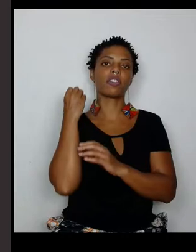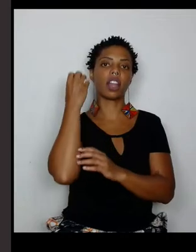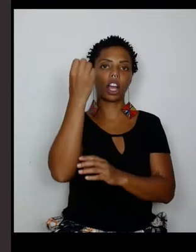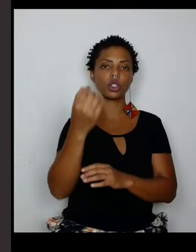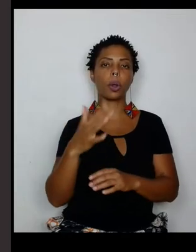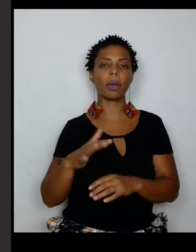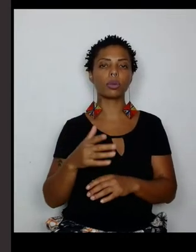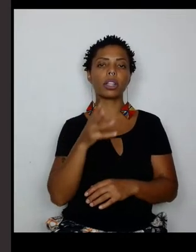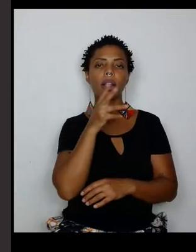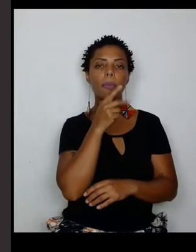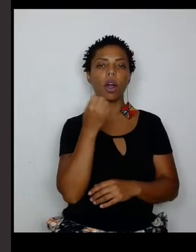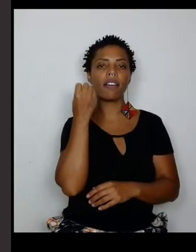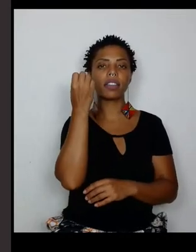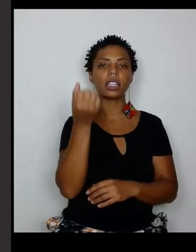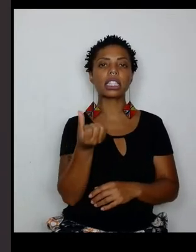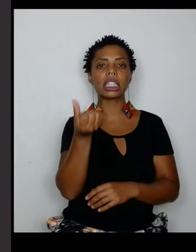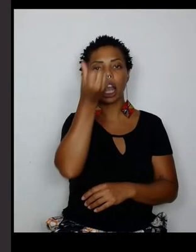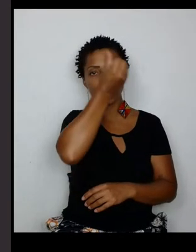slide